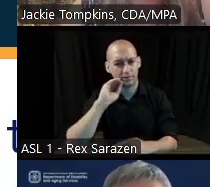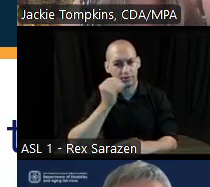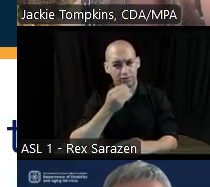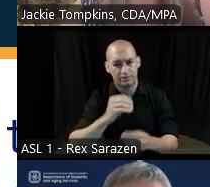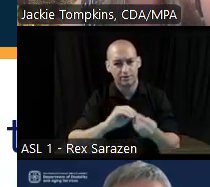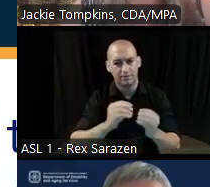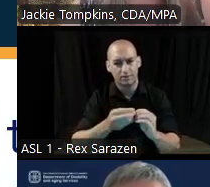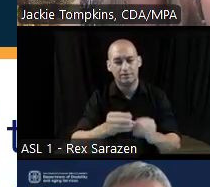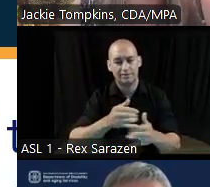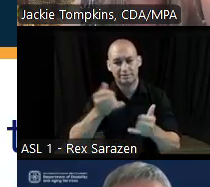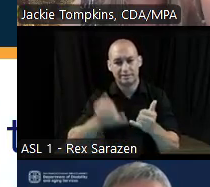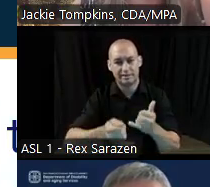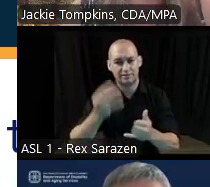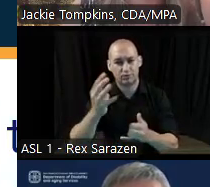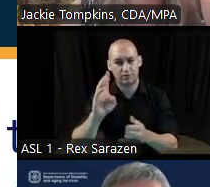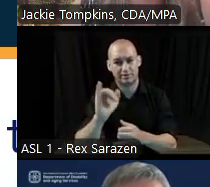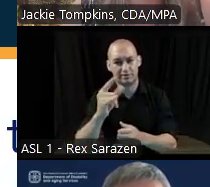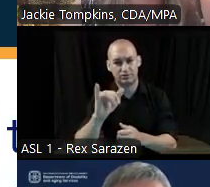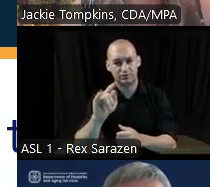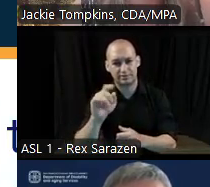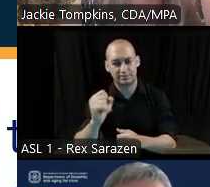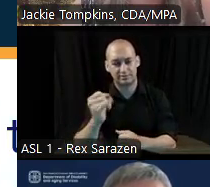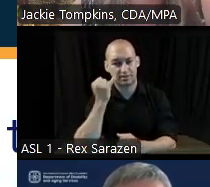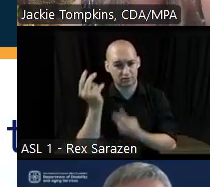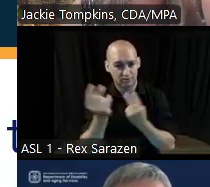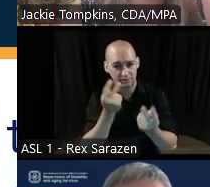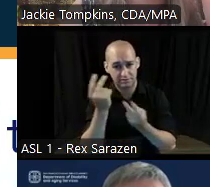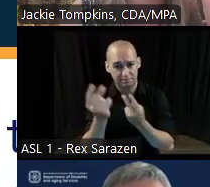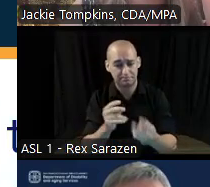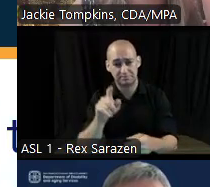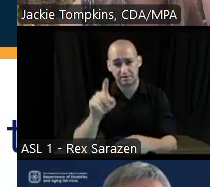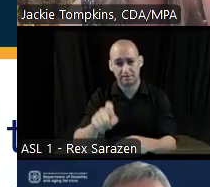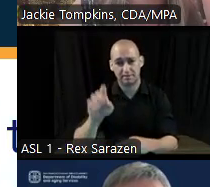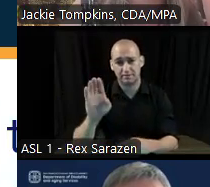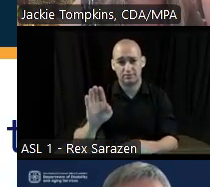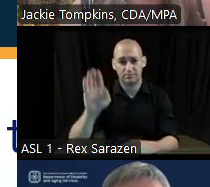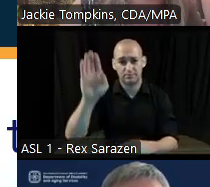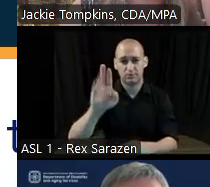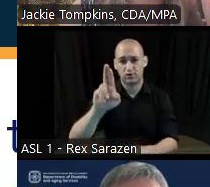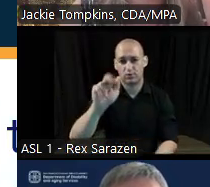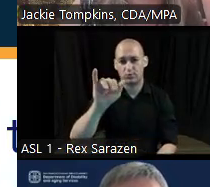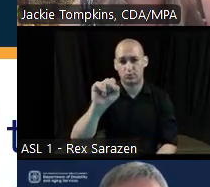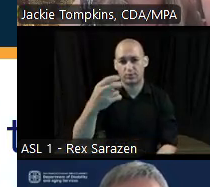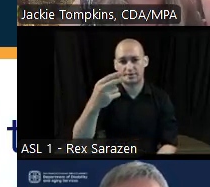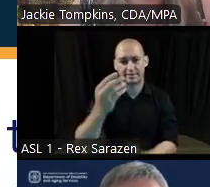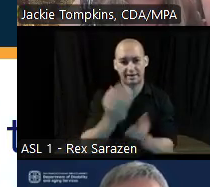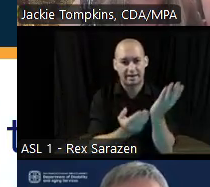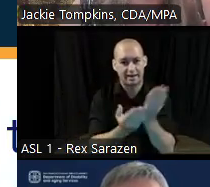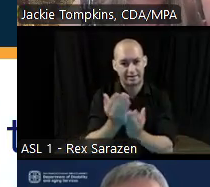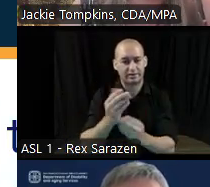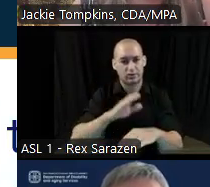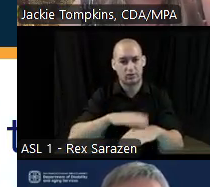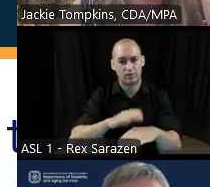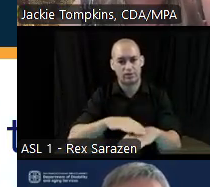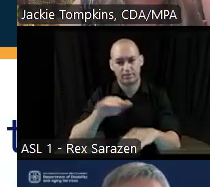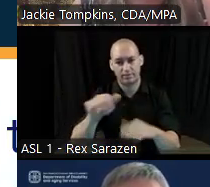the webinar, you just simply click raise hand button on your Zoom function, and we'll announce